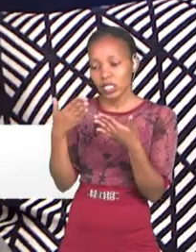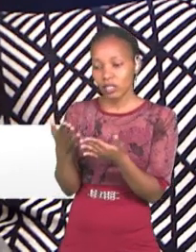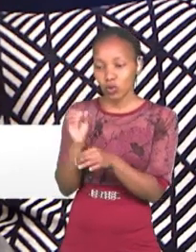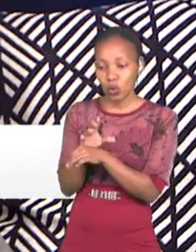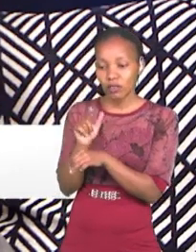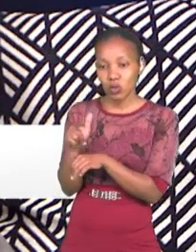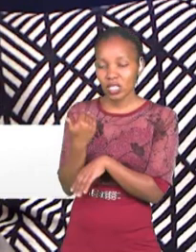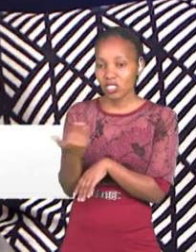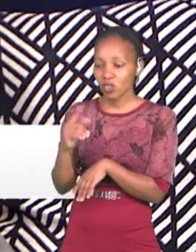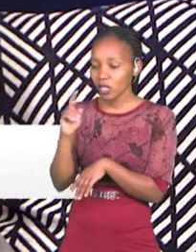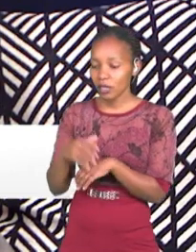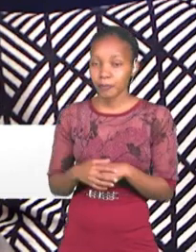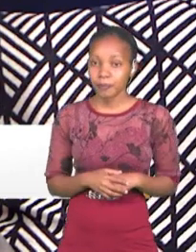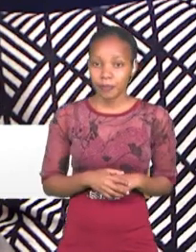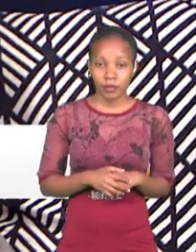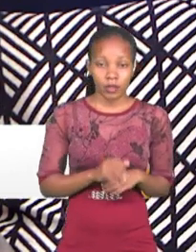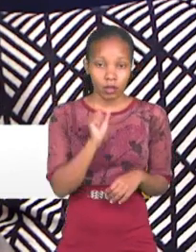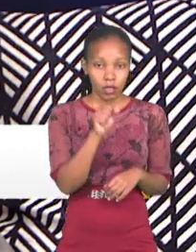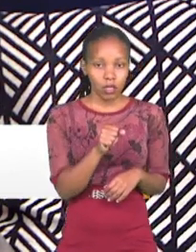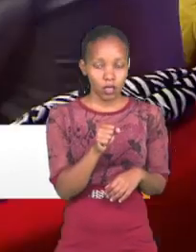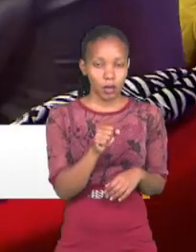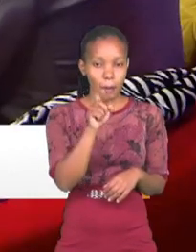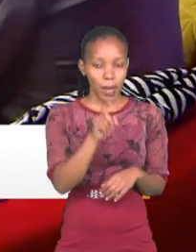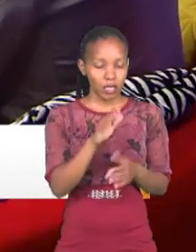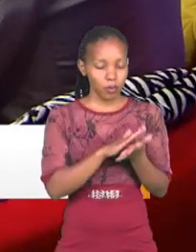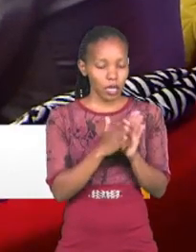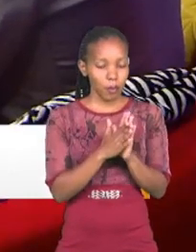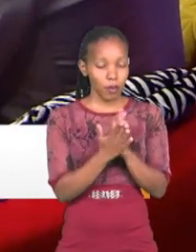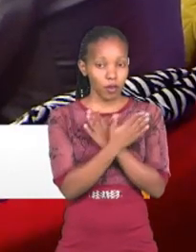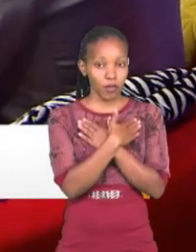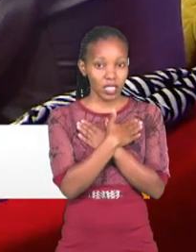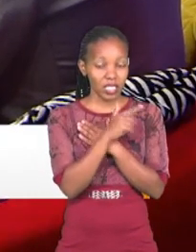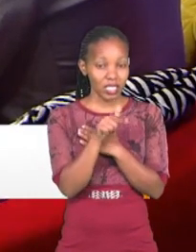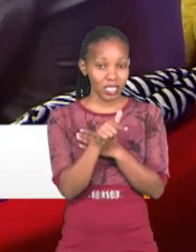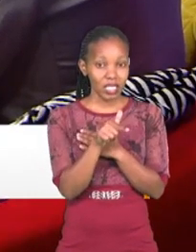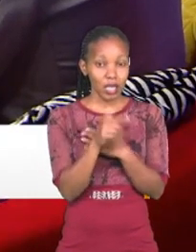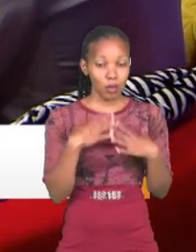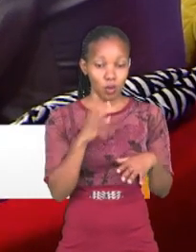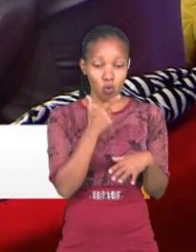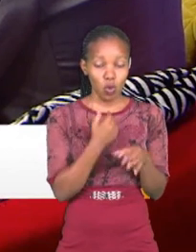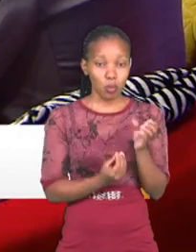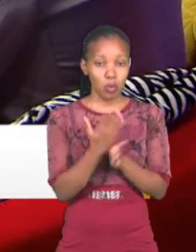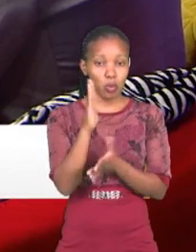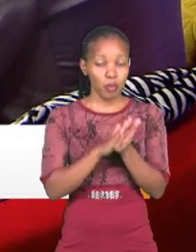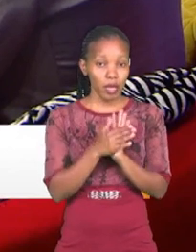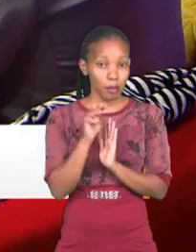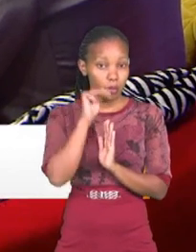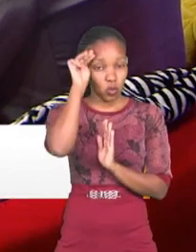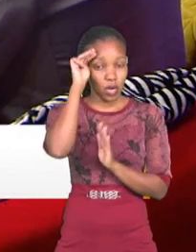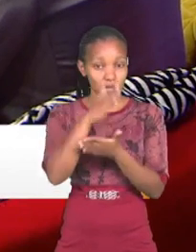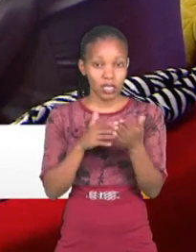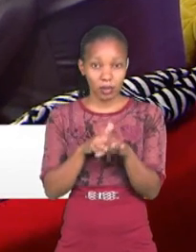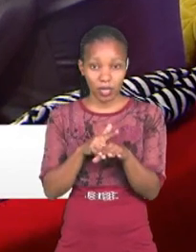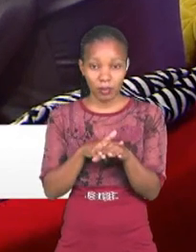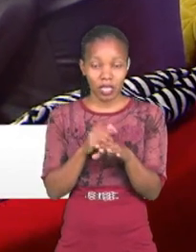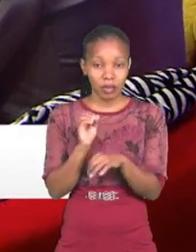these people? Yeah. Mm-hmm. We have to be very frank to these these adolescent child. Mm-hmm. Sometimes we does